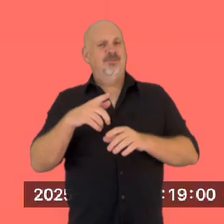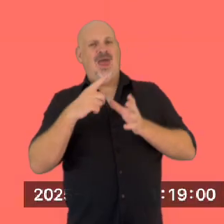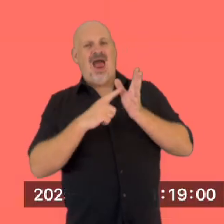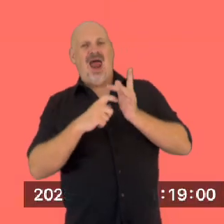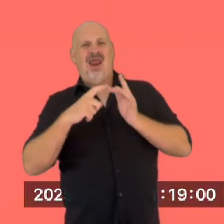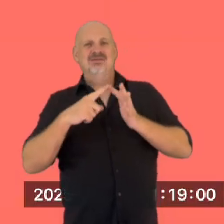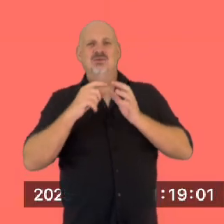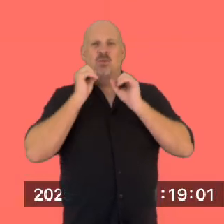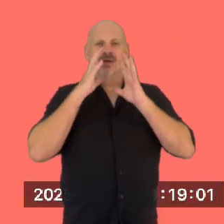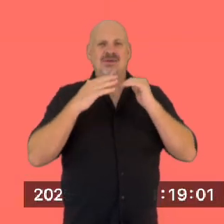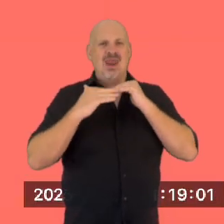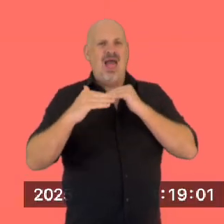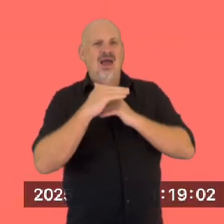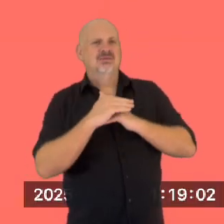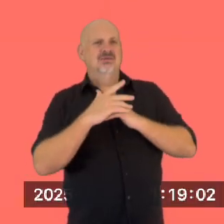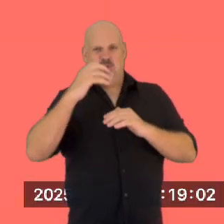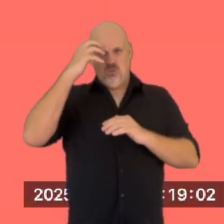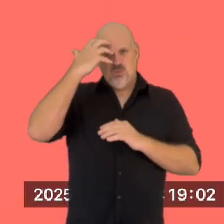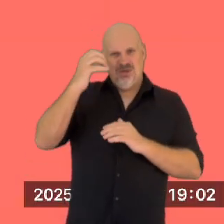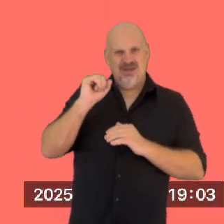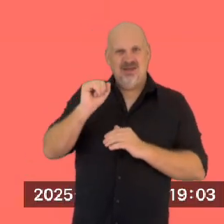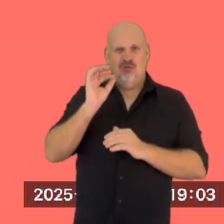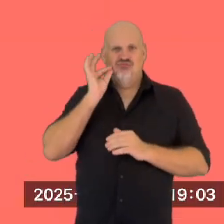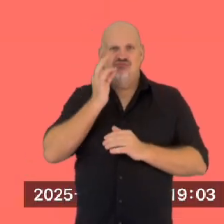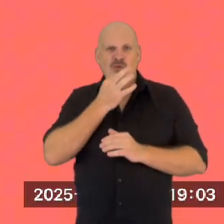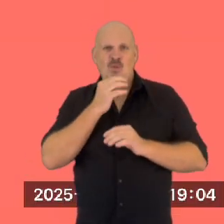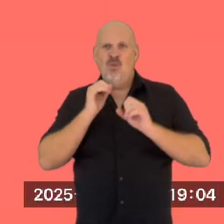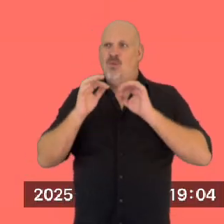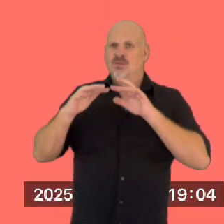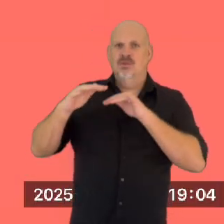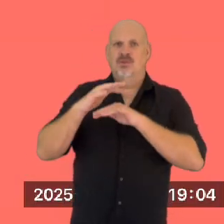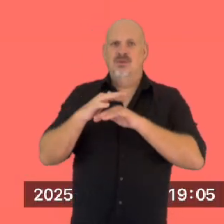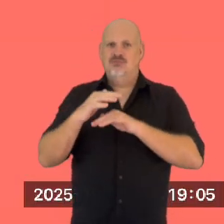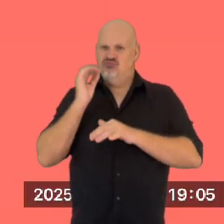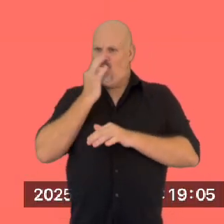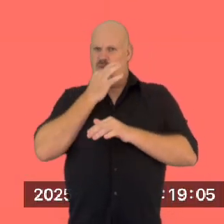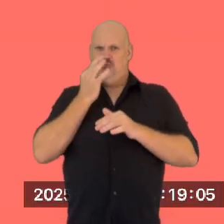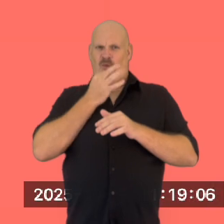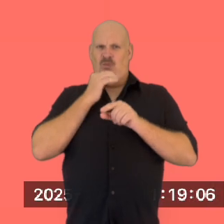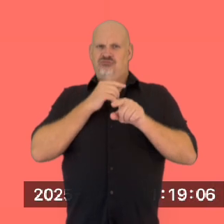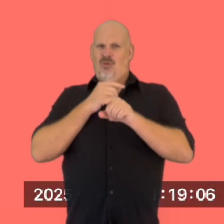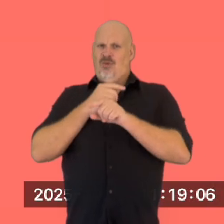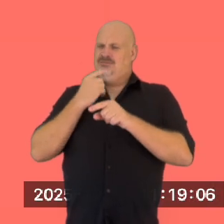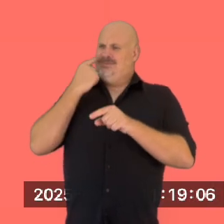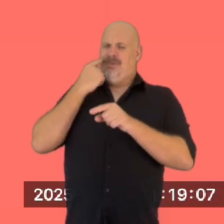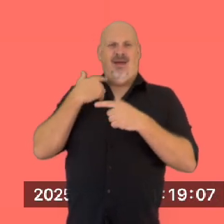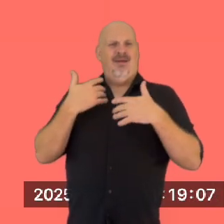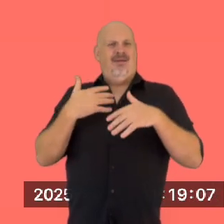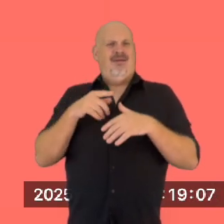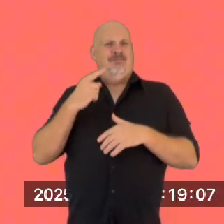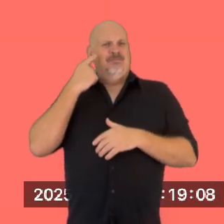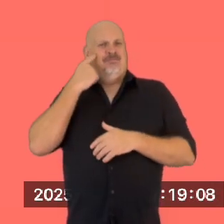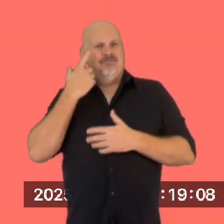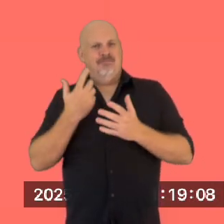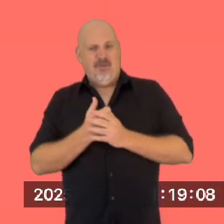Enchanted Rose there, and Alice in Wonderland as well, with all of the Queen's roses. They were really super. So